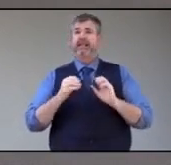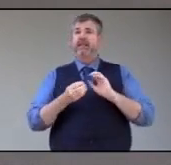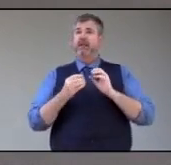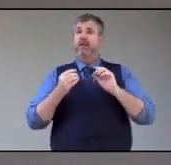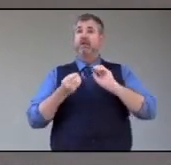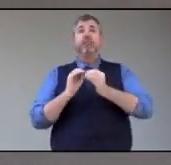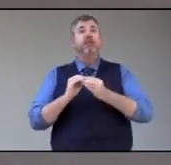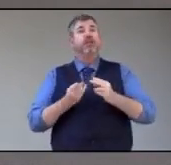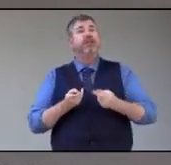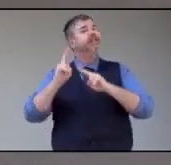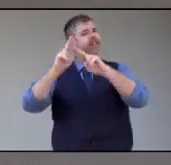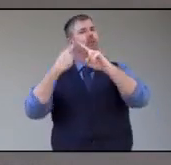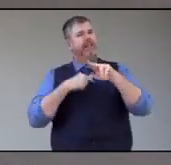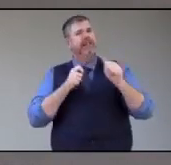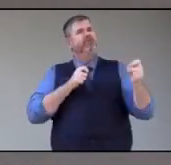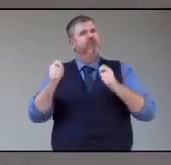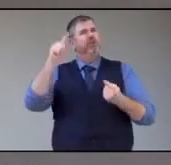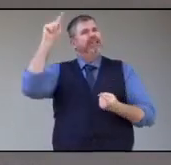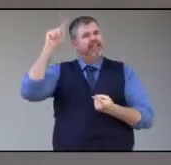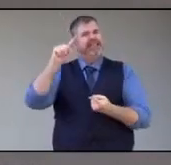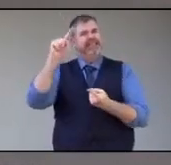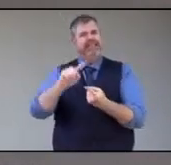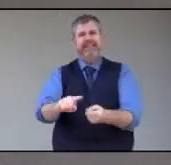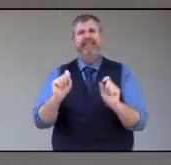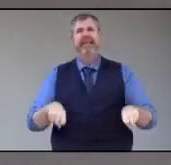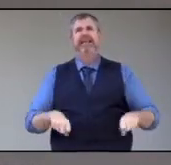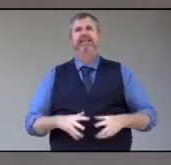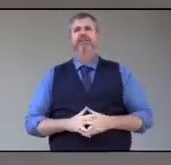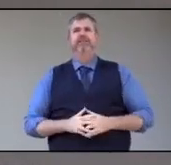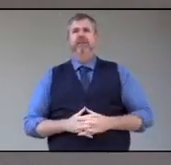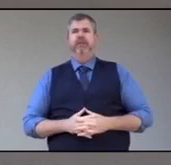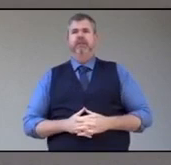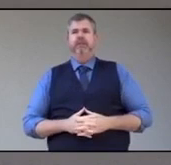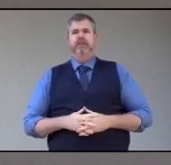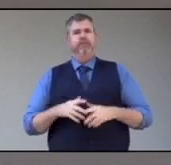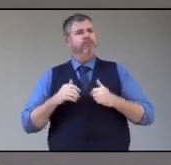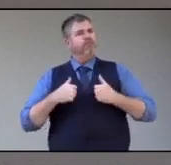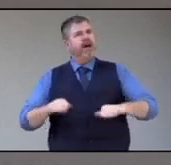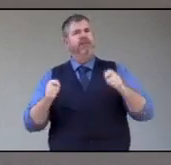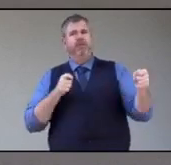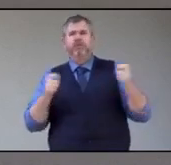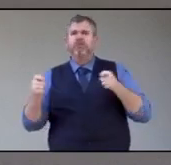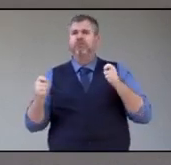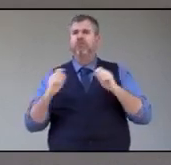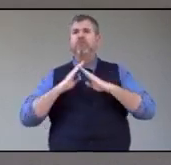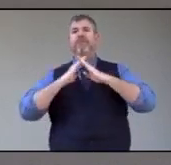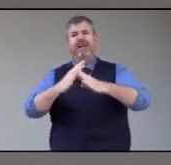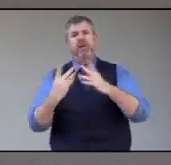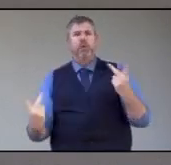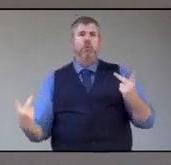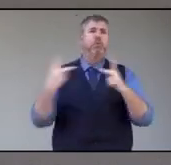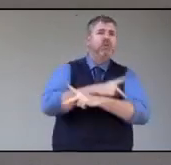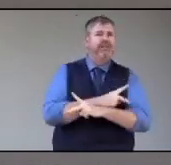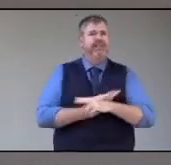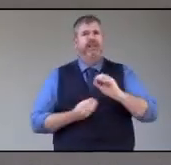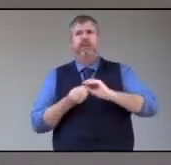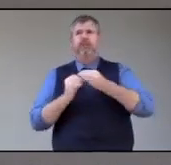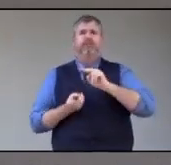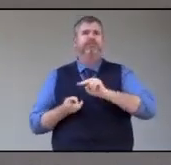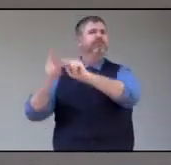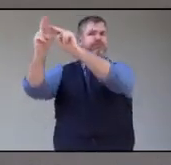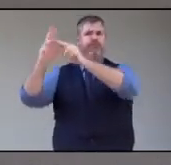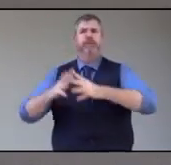in our control to help prevent a further surge on the healthcare system, which will drive it to the